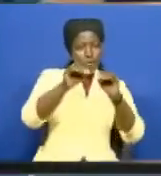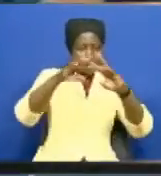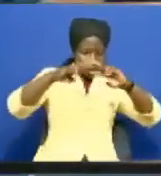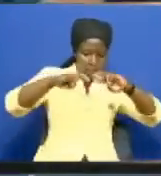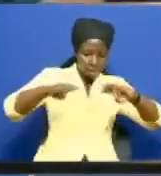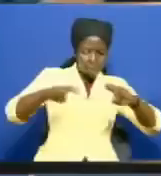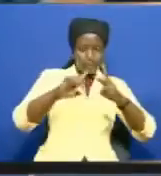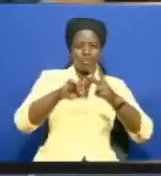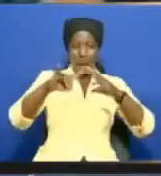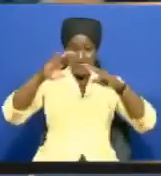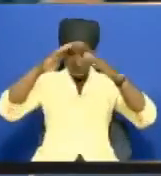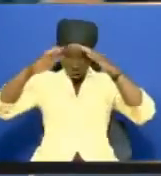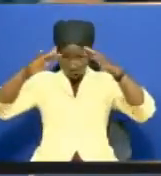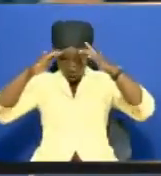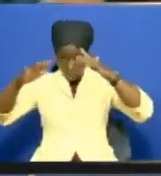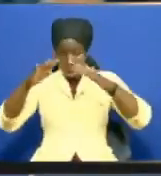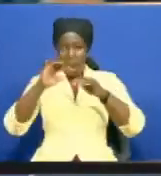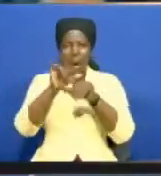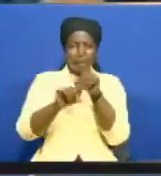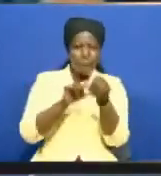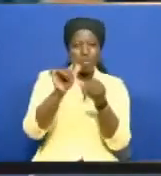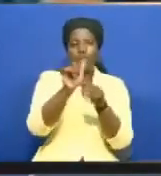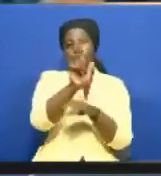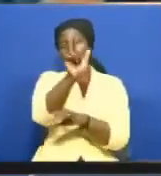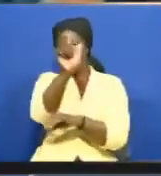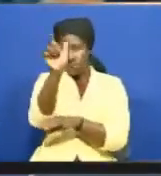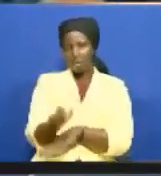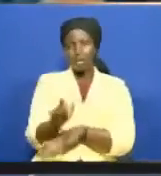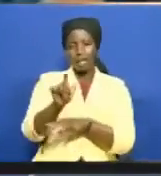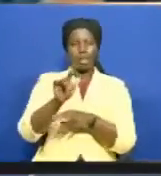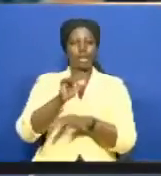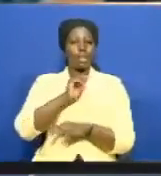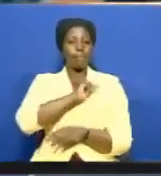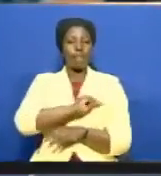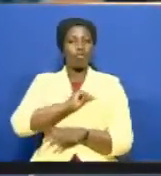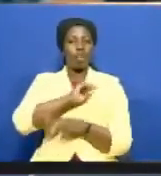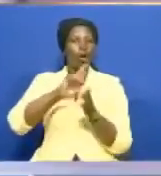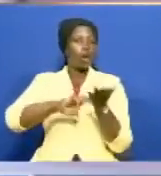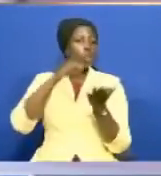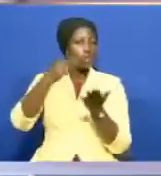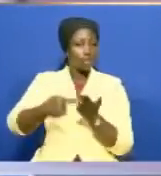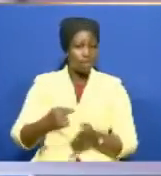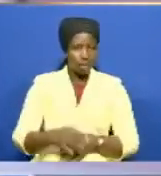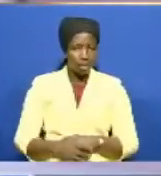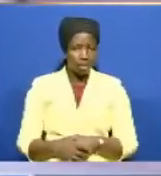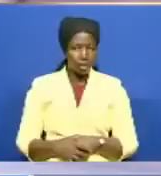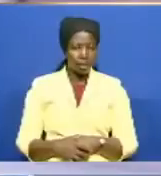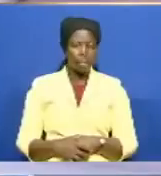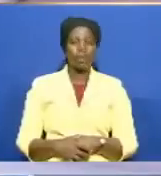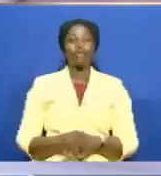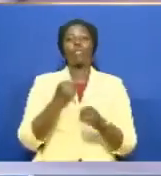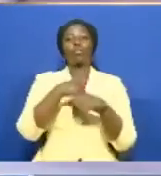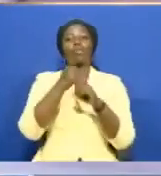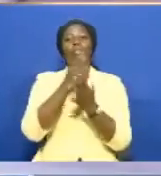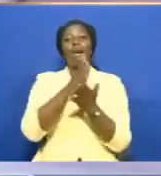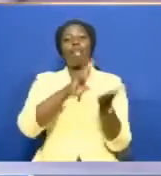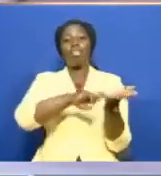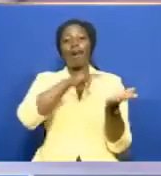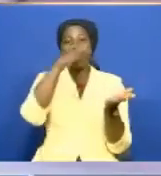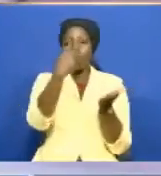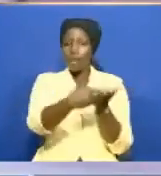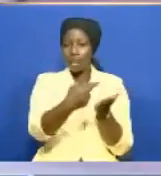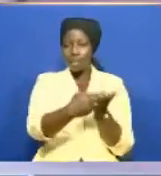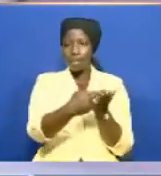and innovation on the continent's natural resources. To ensure that the resources